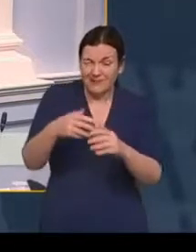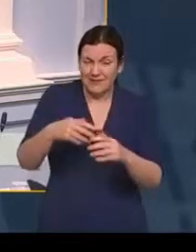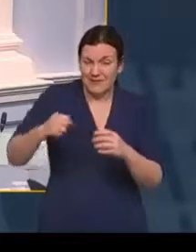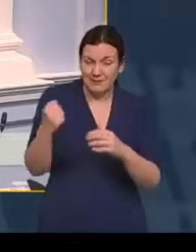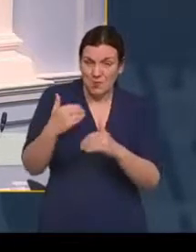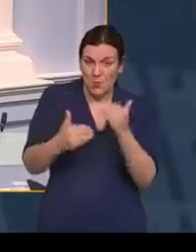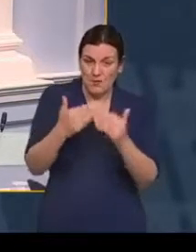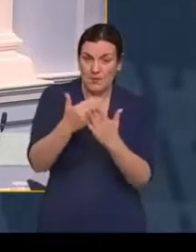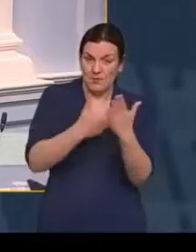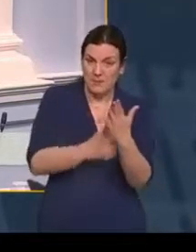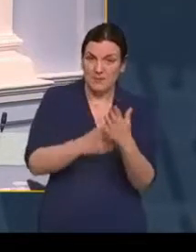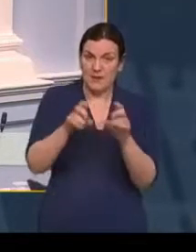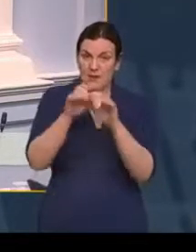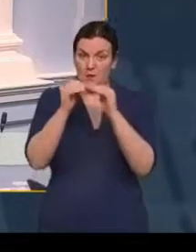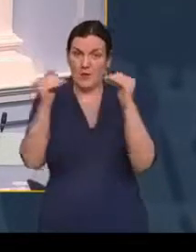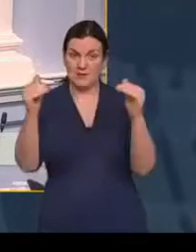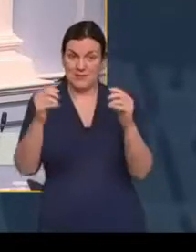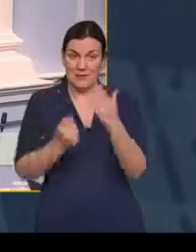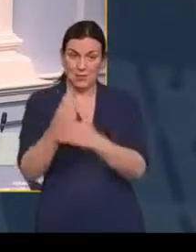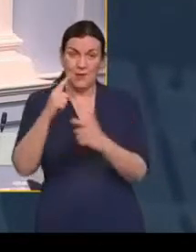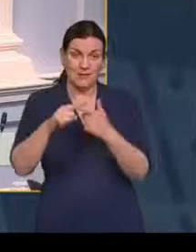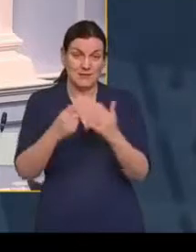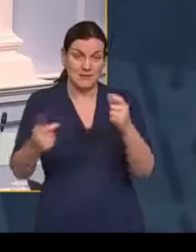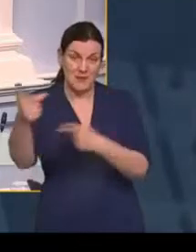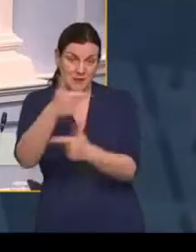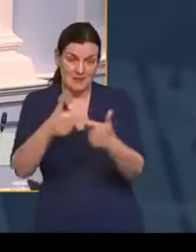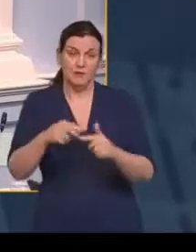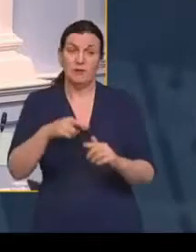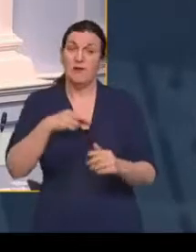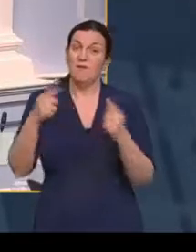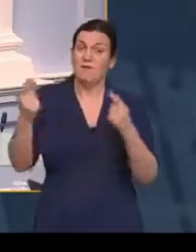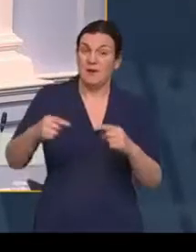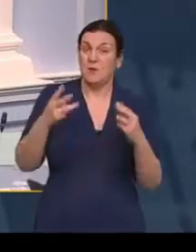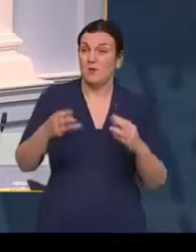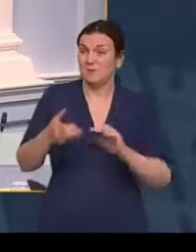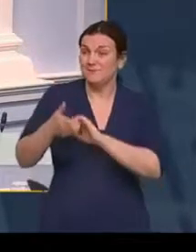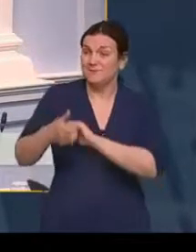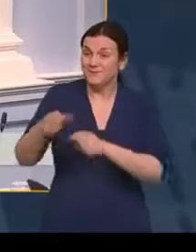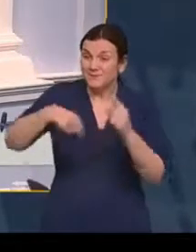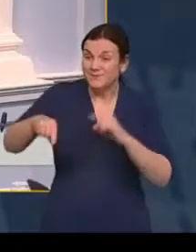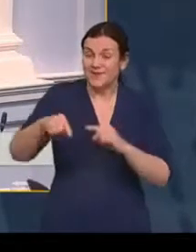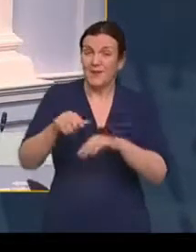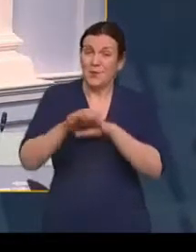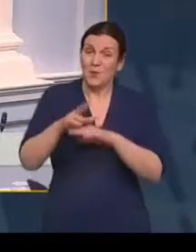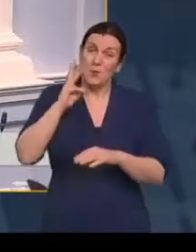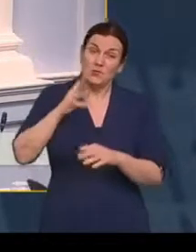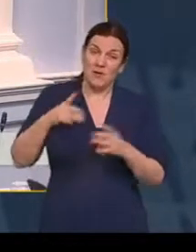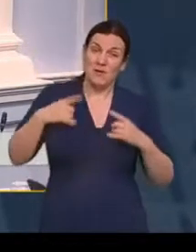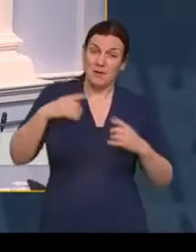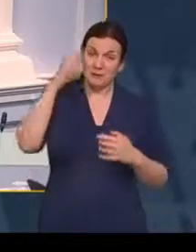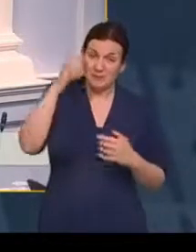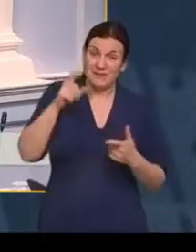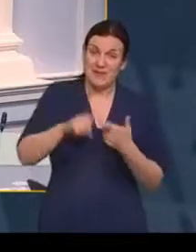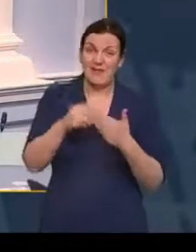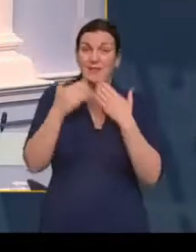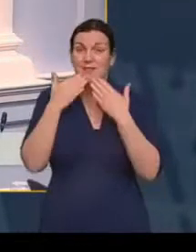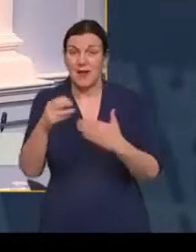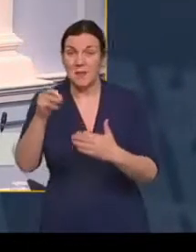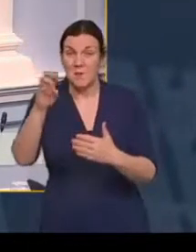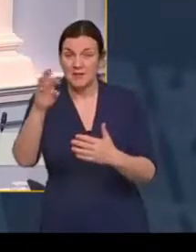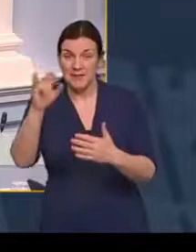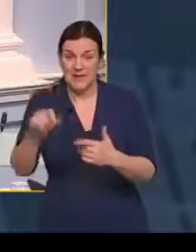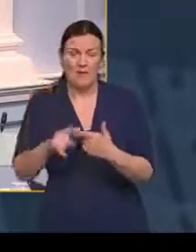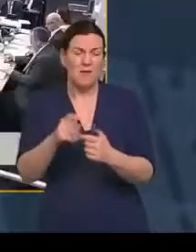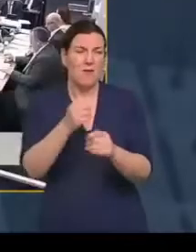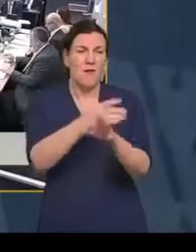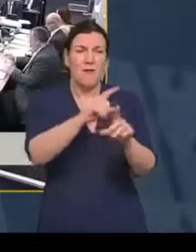equality issue and the debate as well. So finally, Carol, I want to wish you all a happy Christmas. I want to thank Mark Daly again and